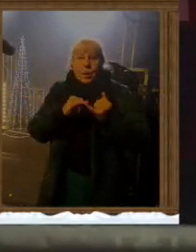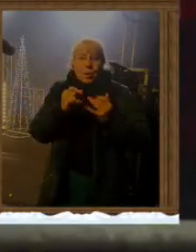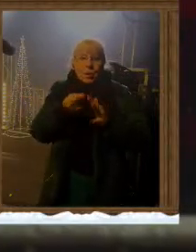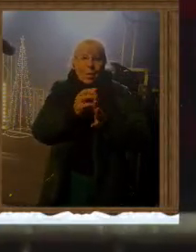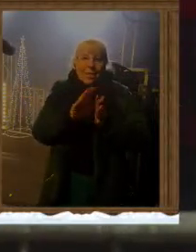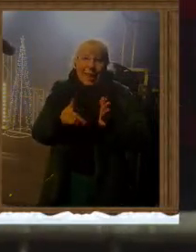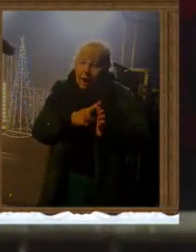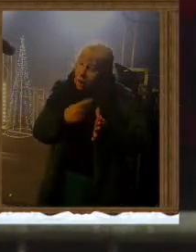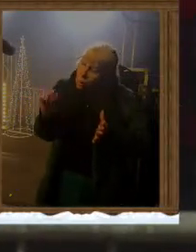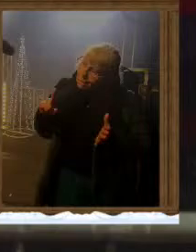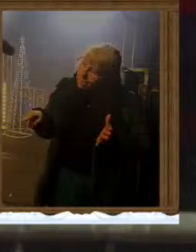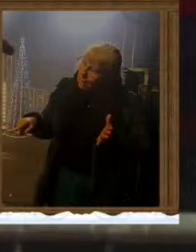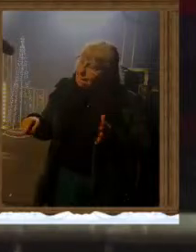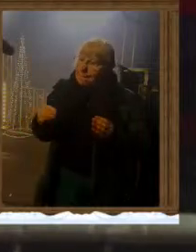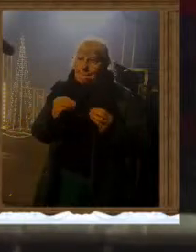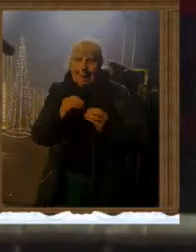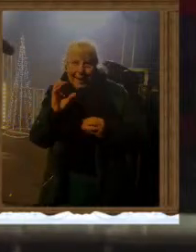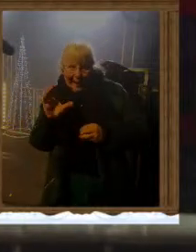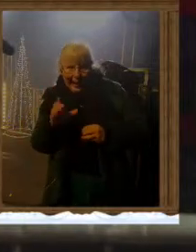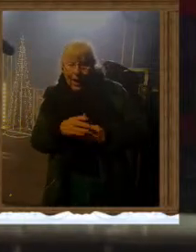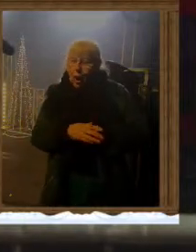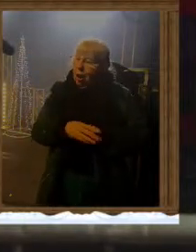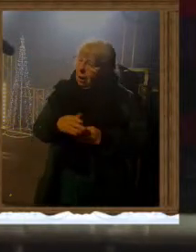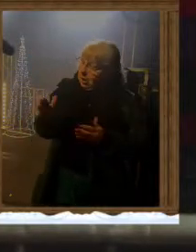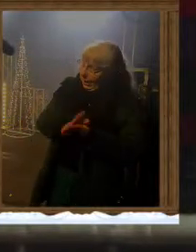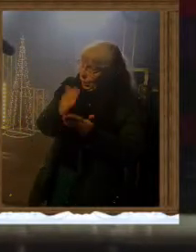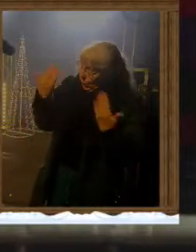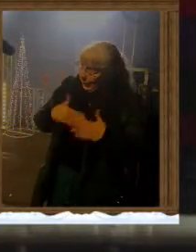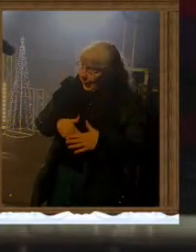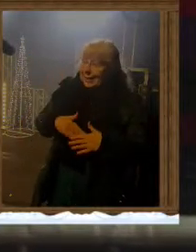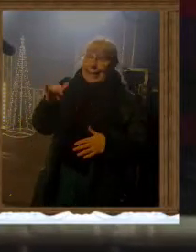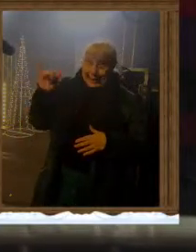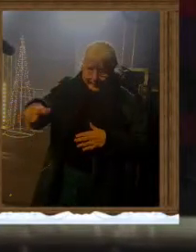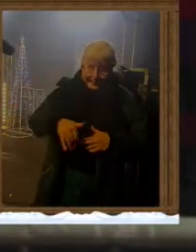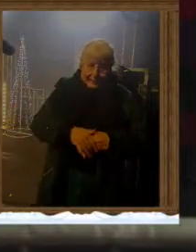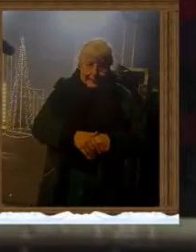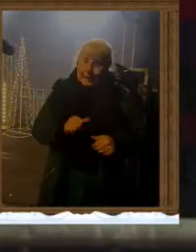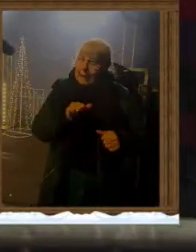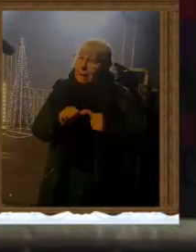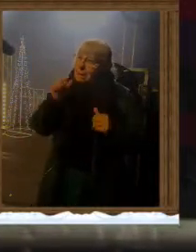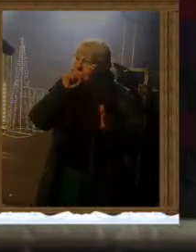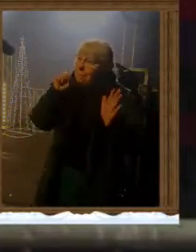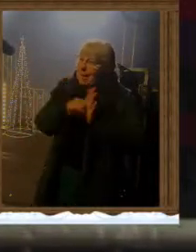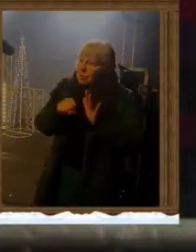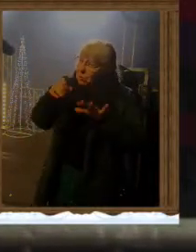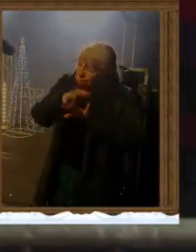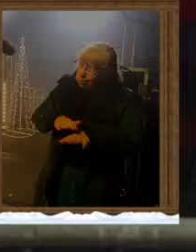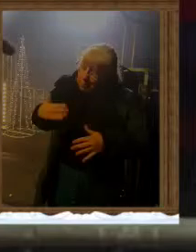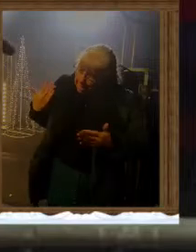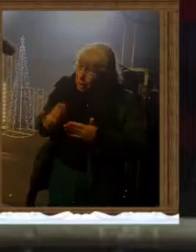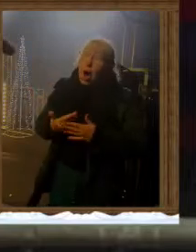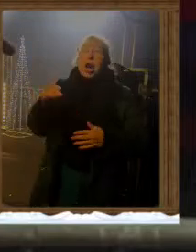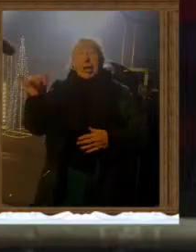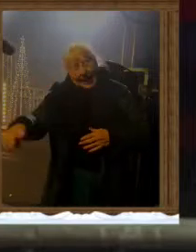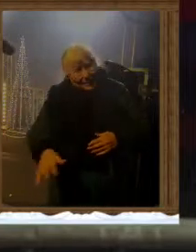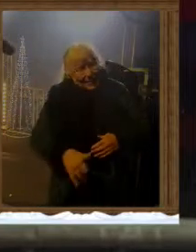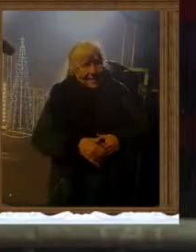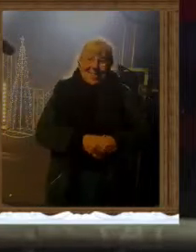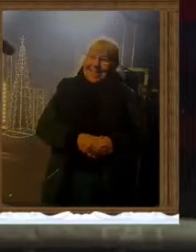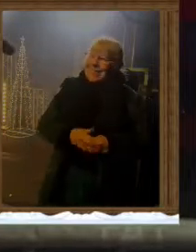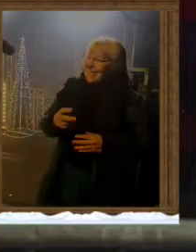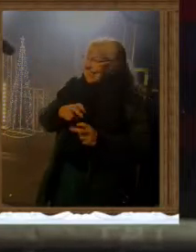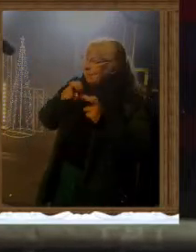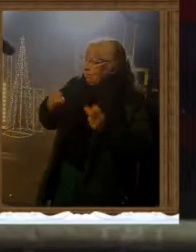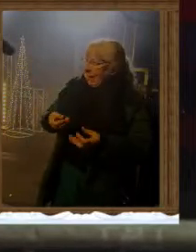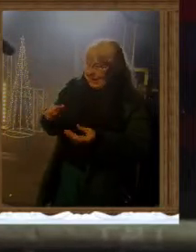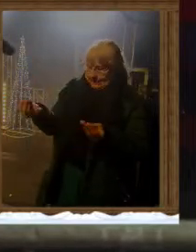Where are you from, Sophia? Ballyclare. Ballyclare, have you enjoyed your night? Yes. Best Christmas switch on ever? Yes. There's a present.